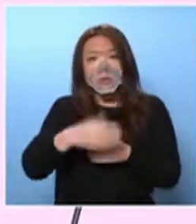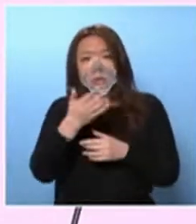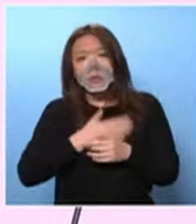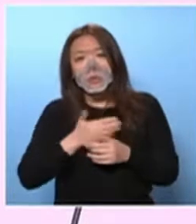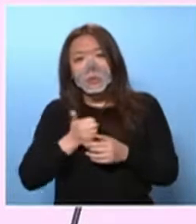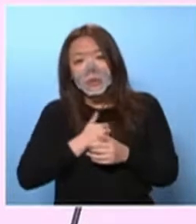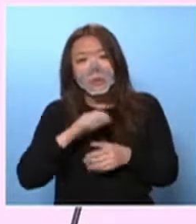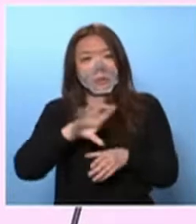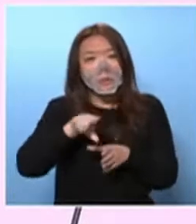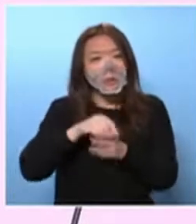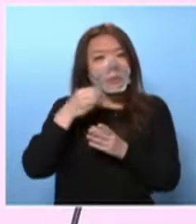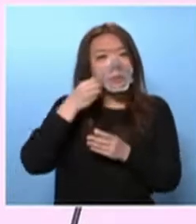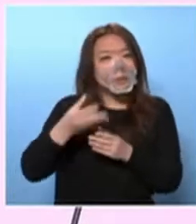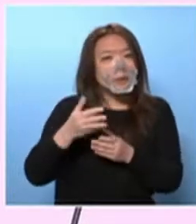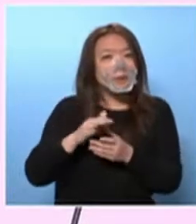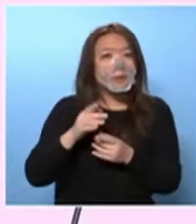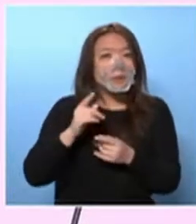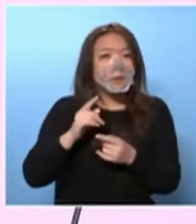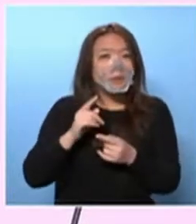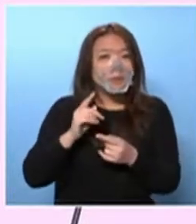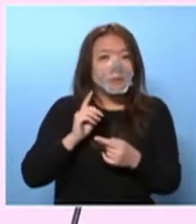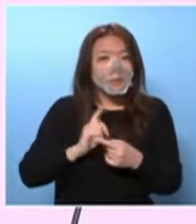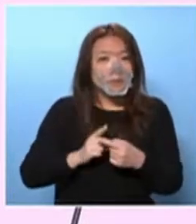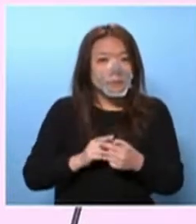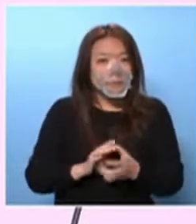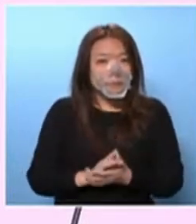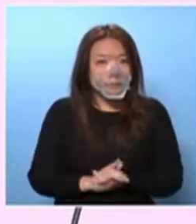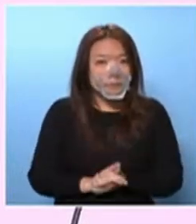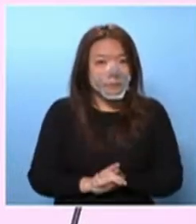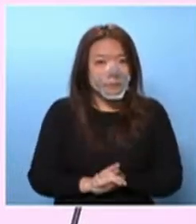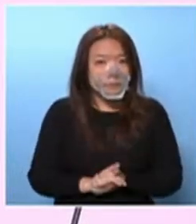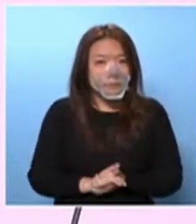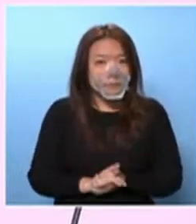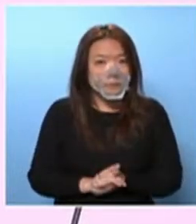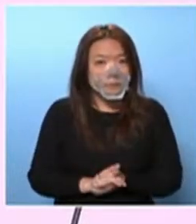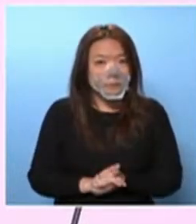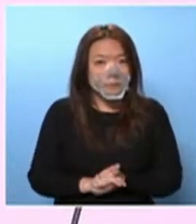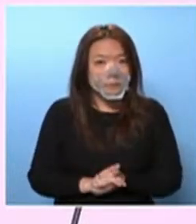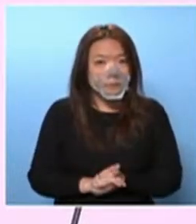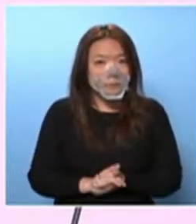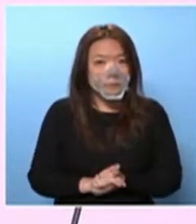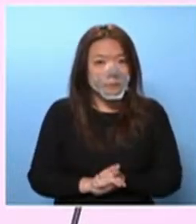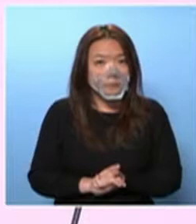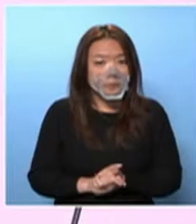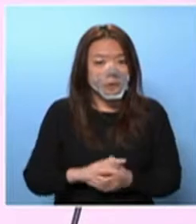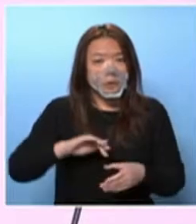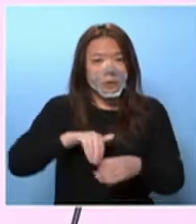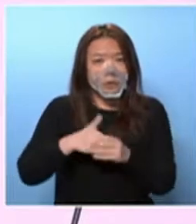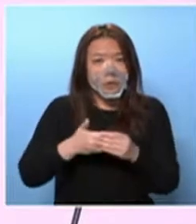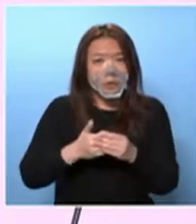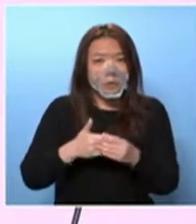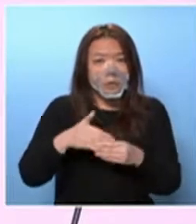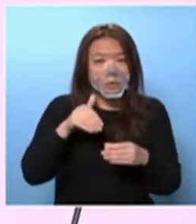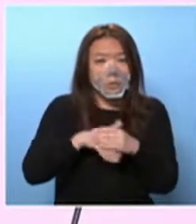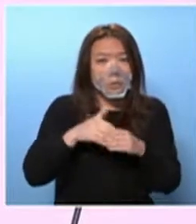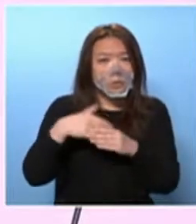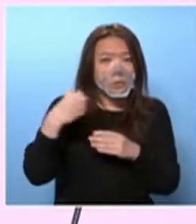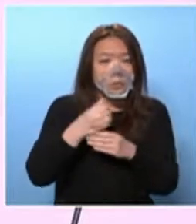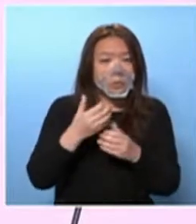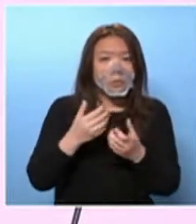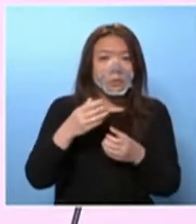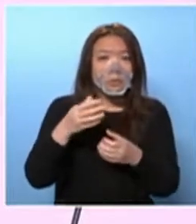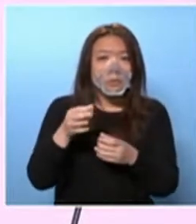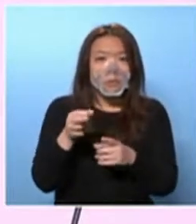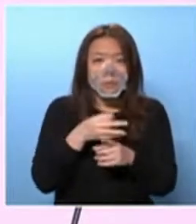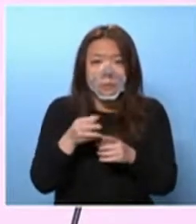made preparation for their return, including allowing Greater China companies without weighted voting rights structure and